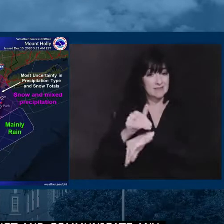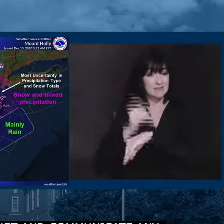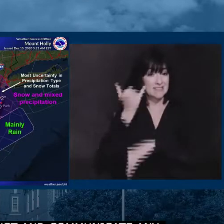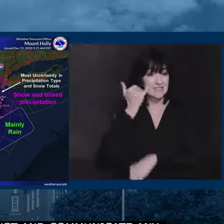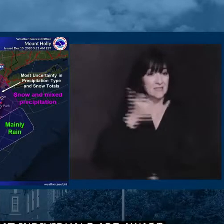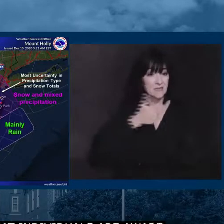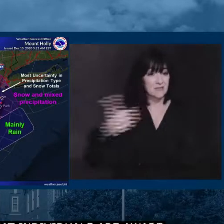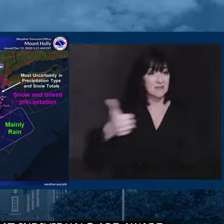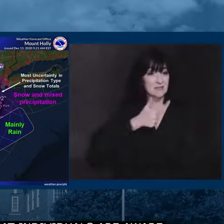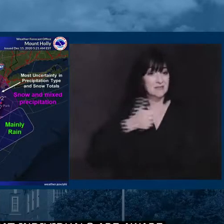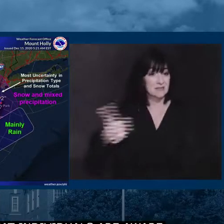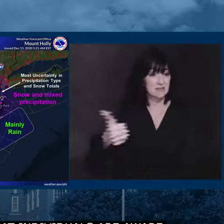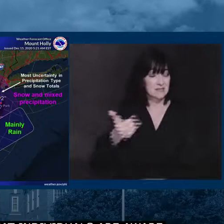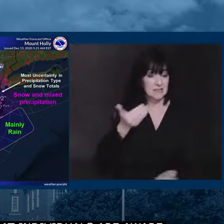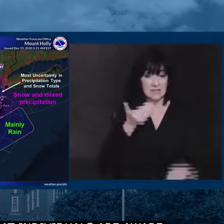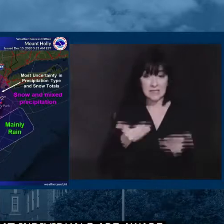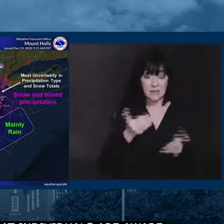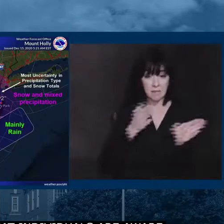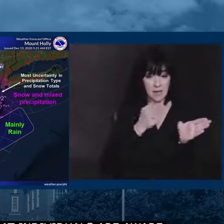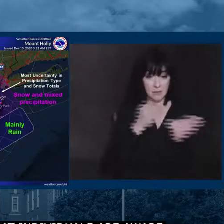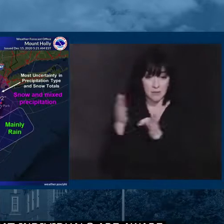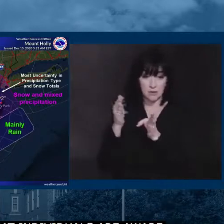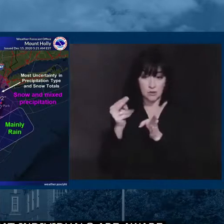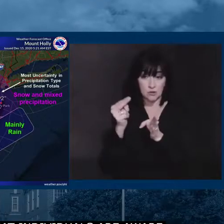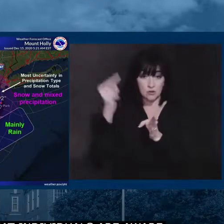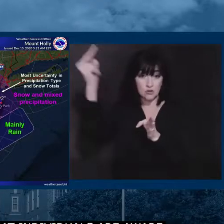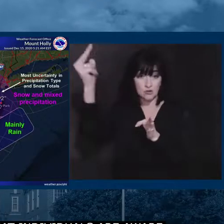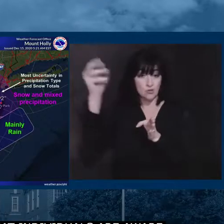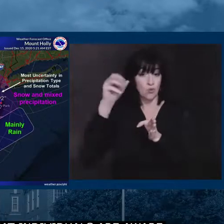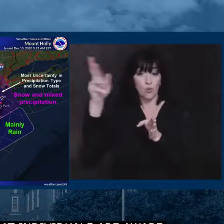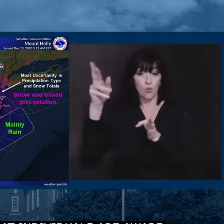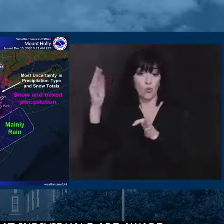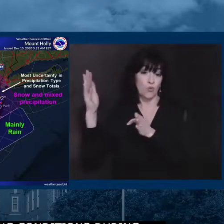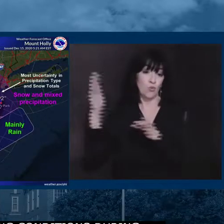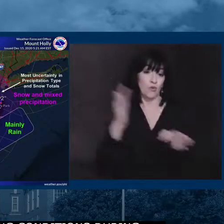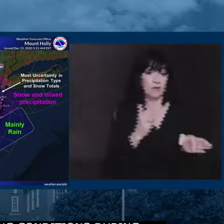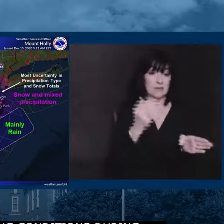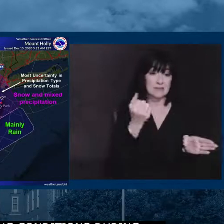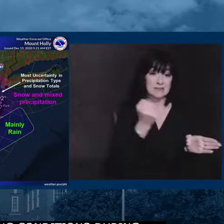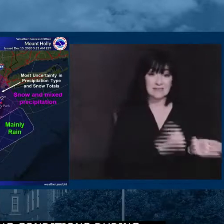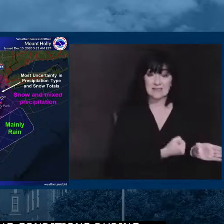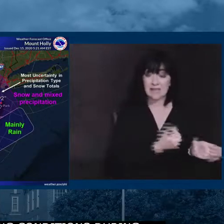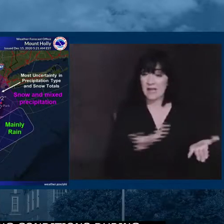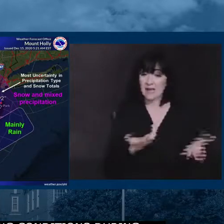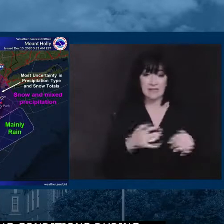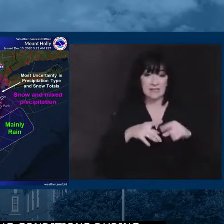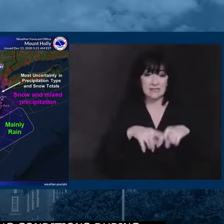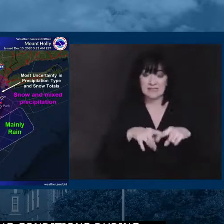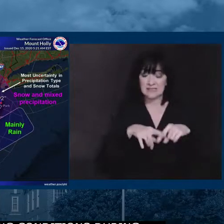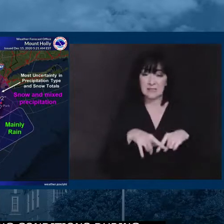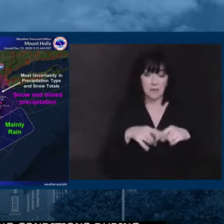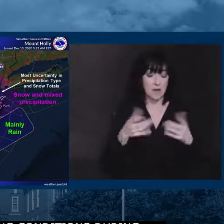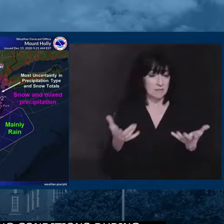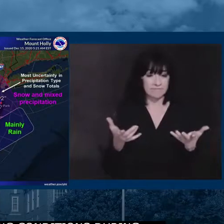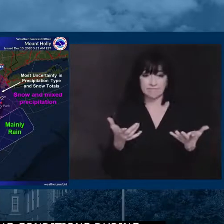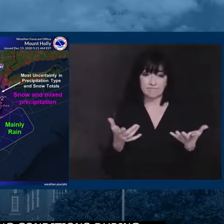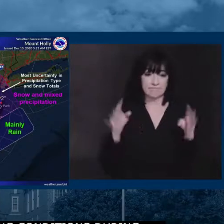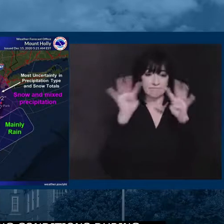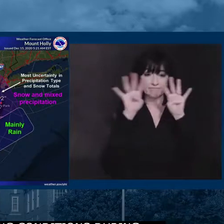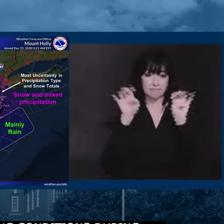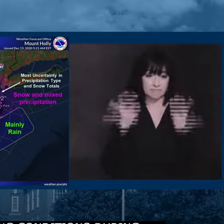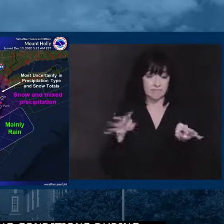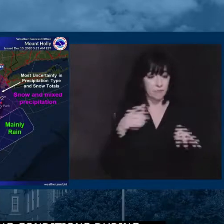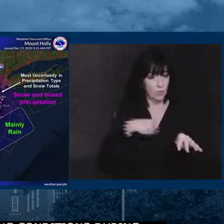This could shift a little bit north, a little bit south, and we could either luck out, or we could see some of the snow and accumulations coming a little bit farther south. But we continue to work with